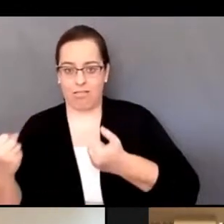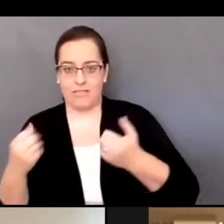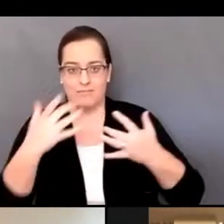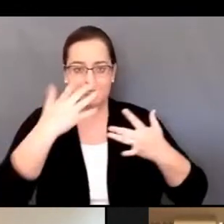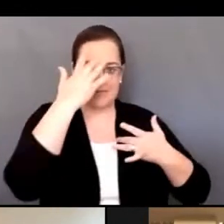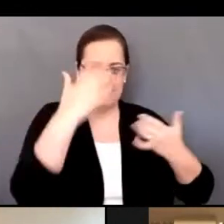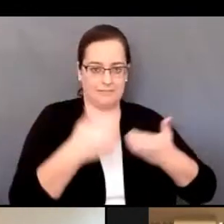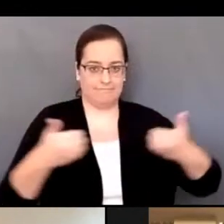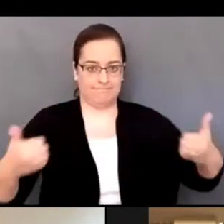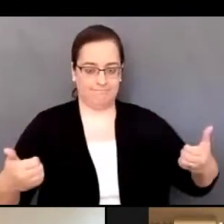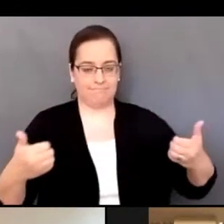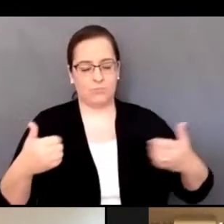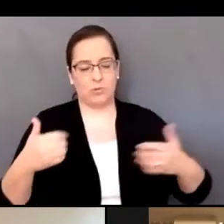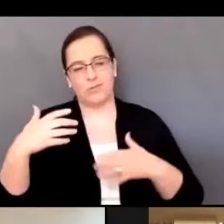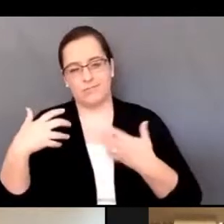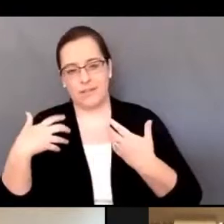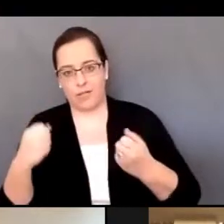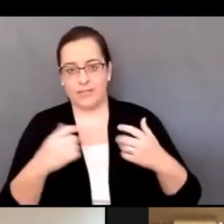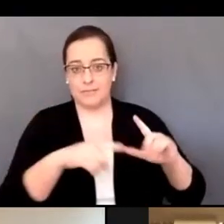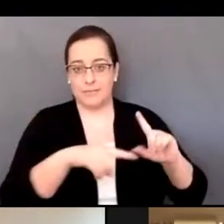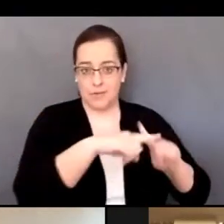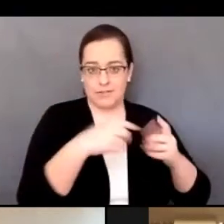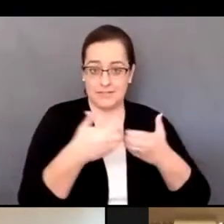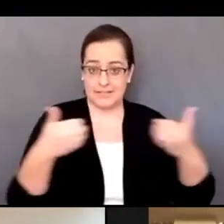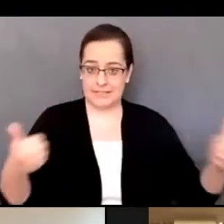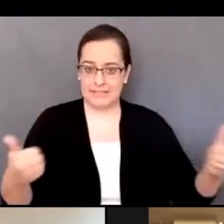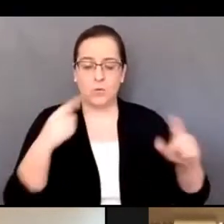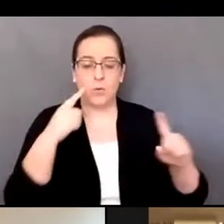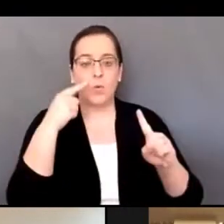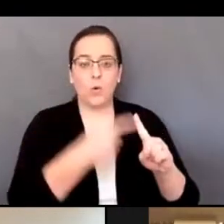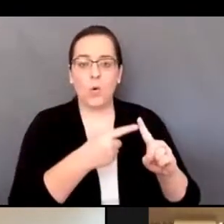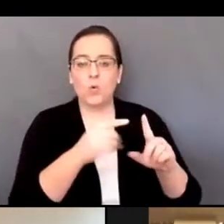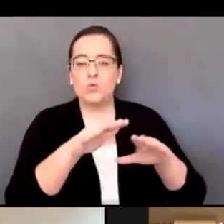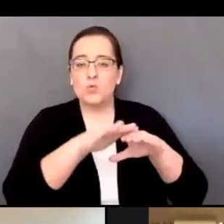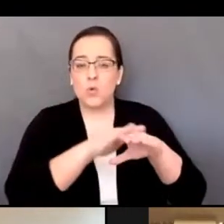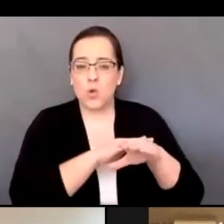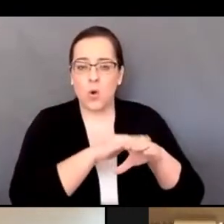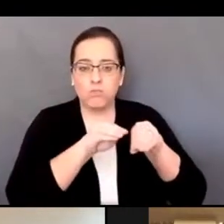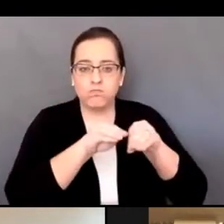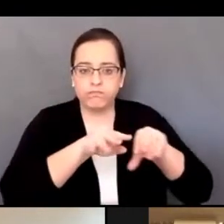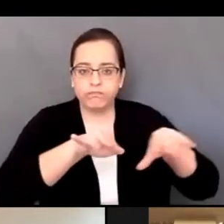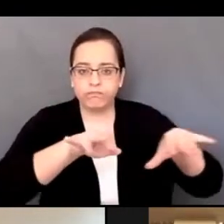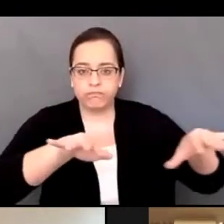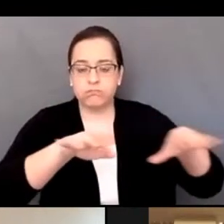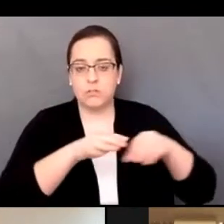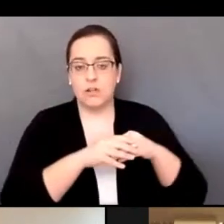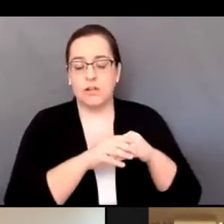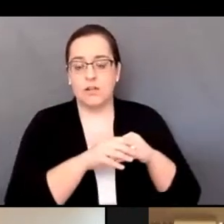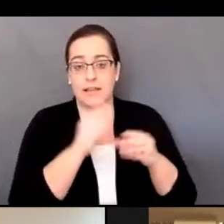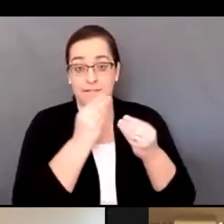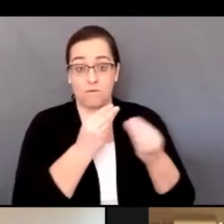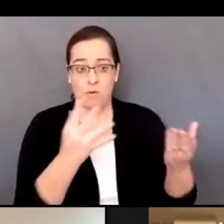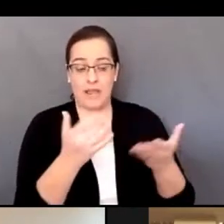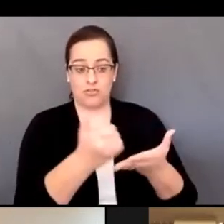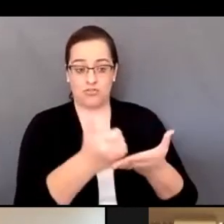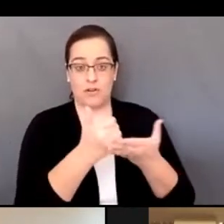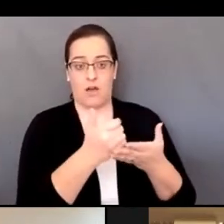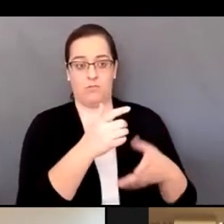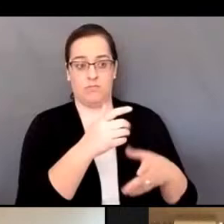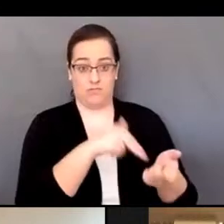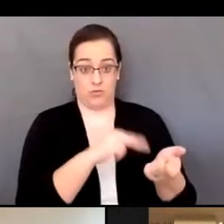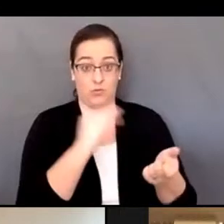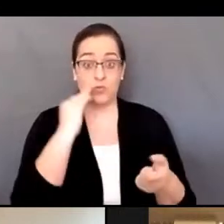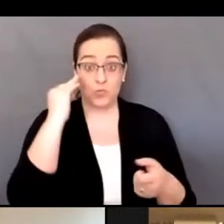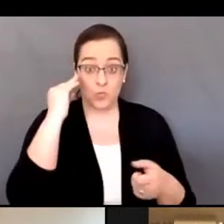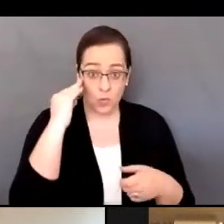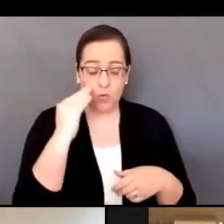whole goal is to slow the transmission of disease in that facility. And so the information is helpful to the facility so that